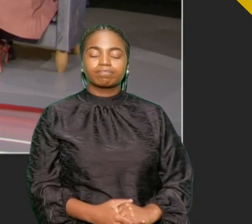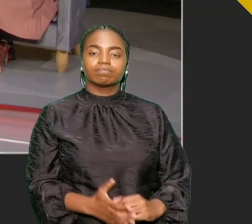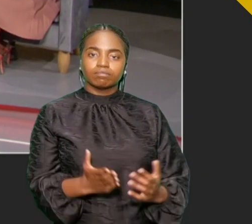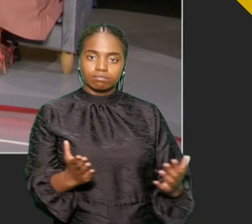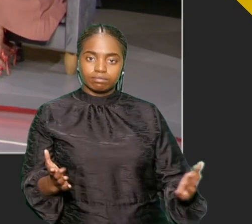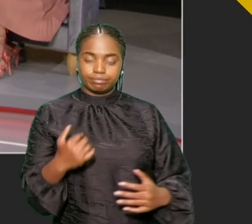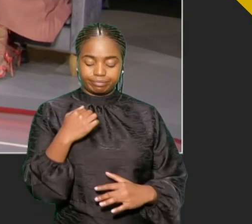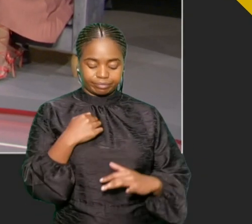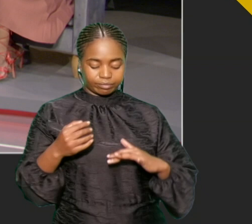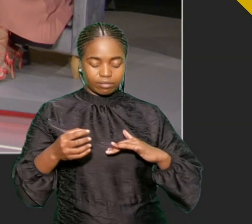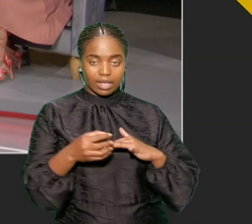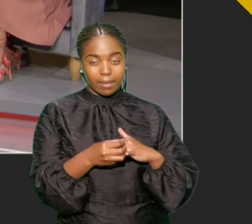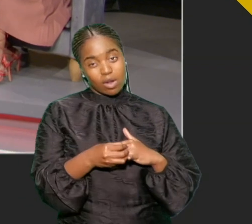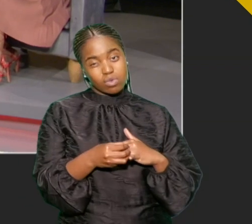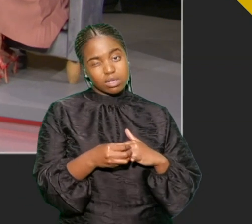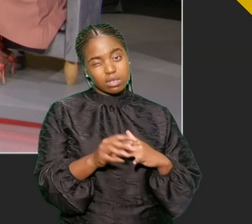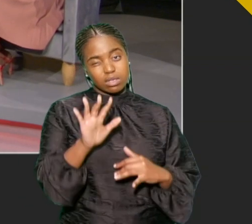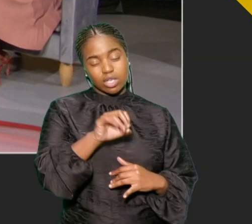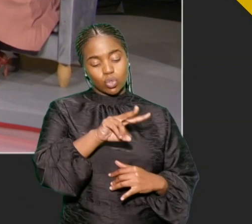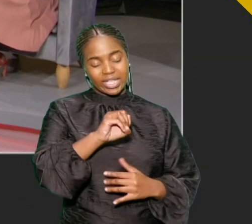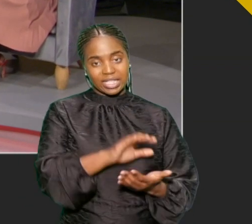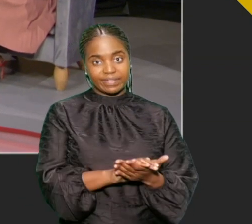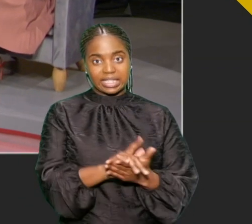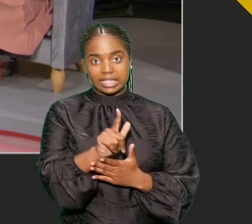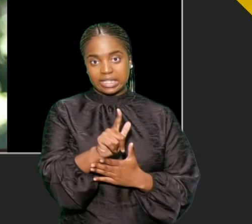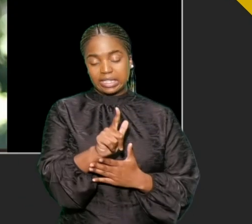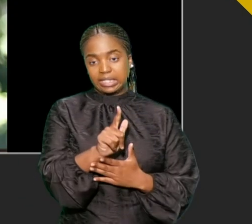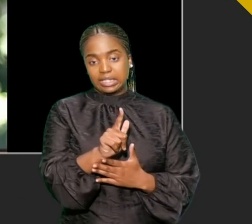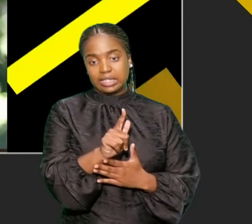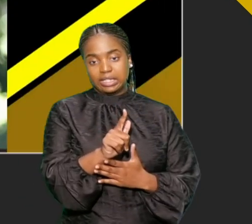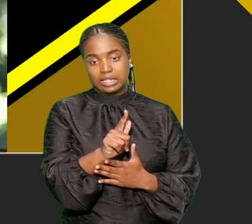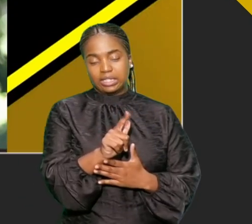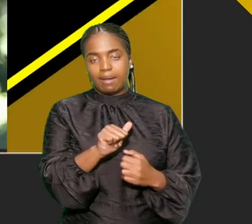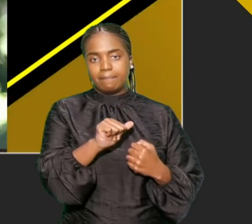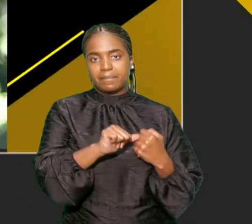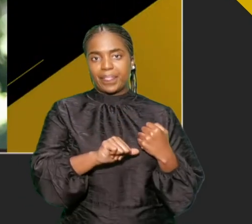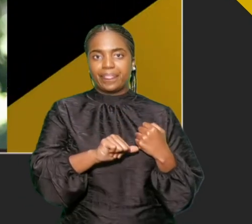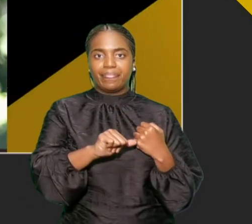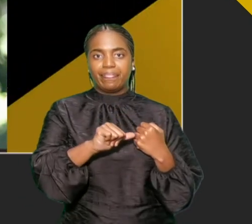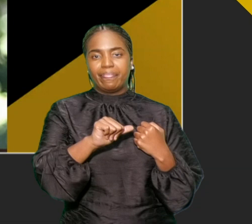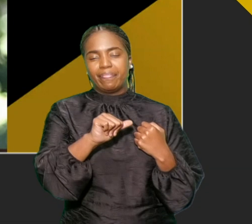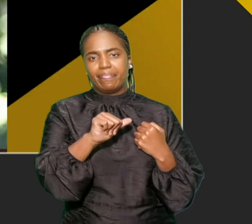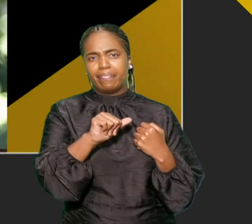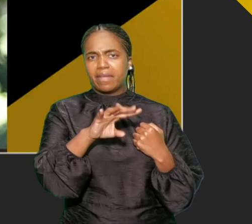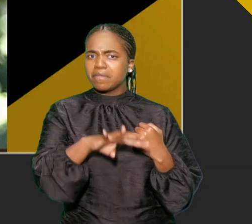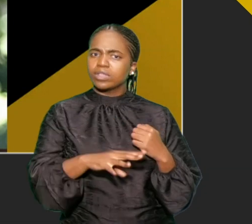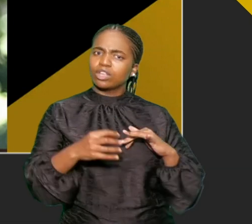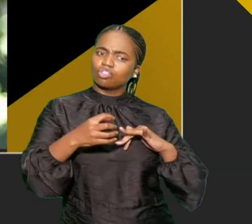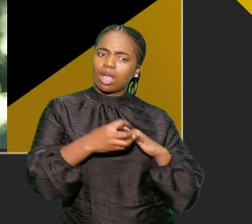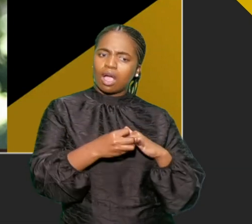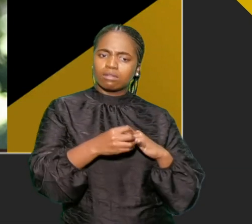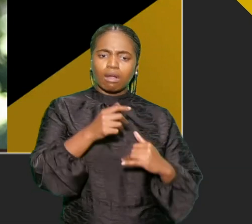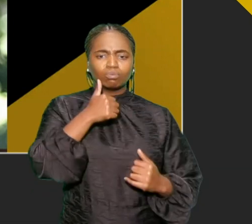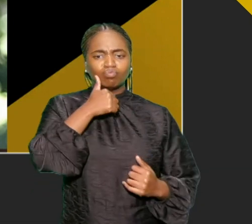Okay, I got married around 2017, around April. And Sasha, that was Nandi, but